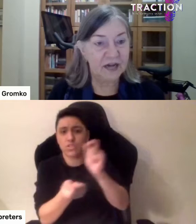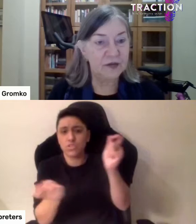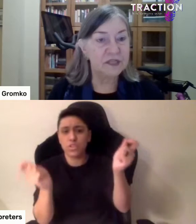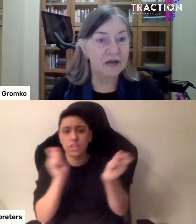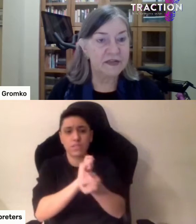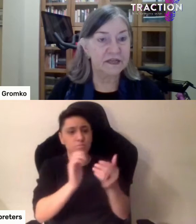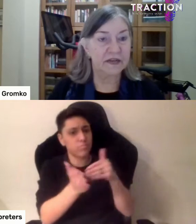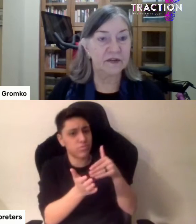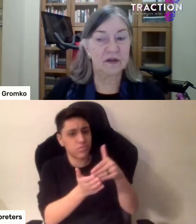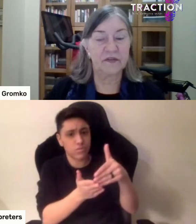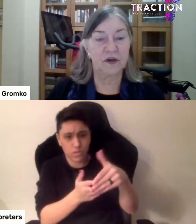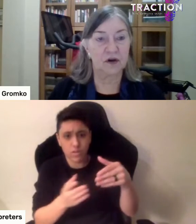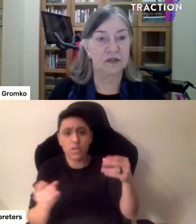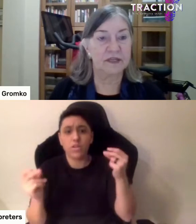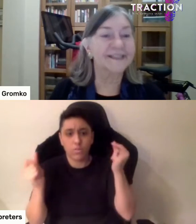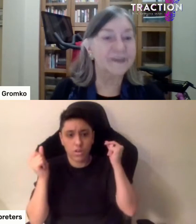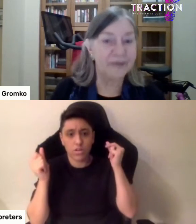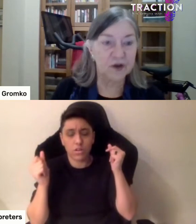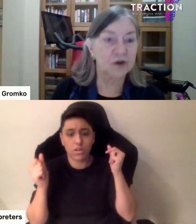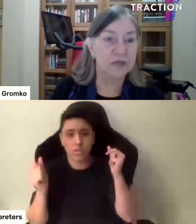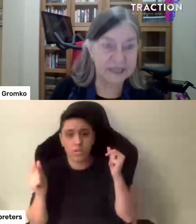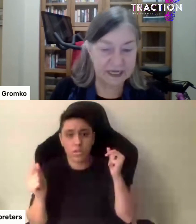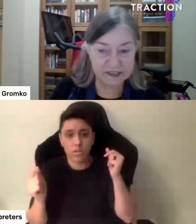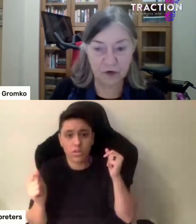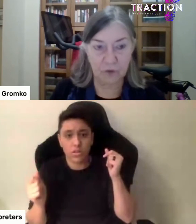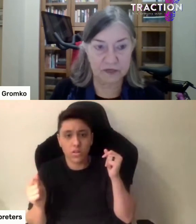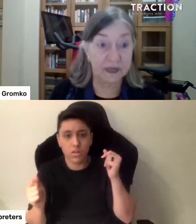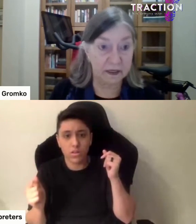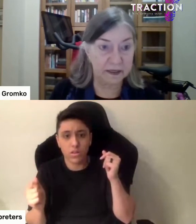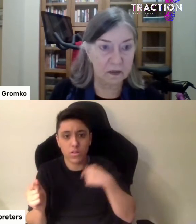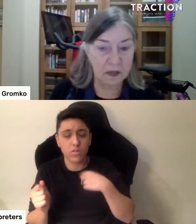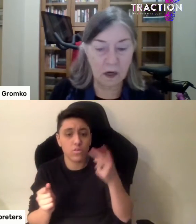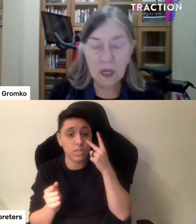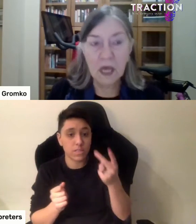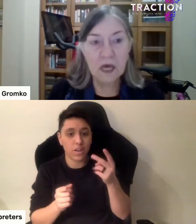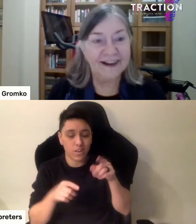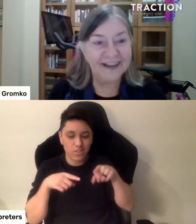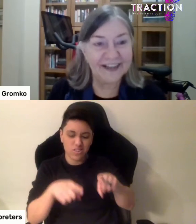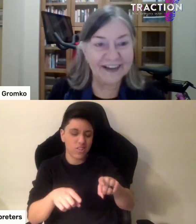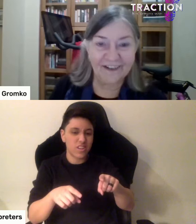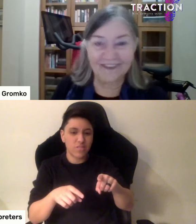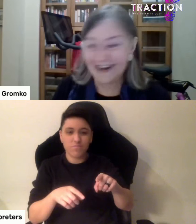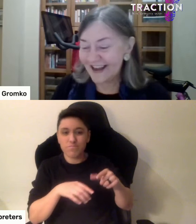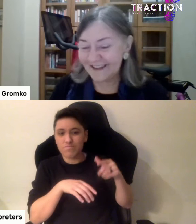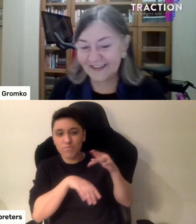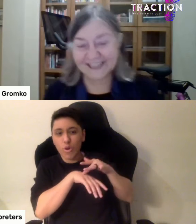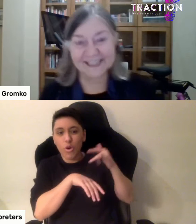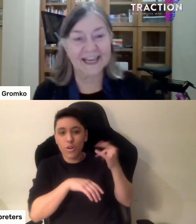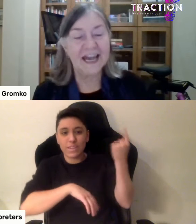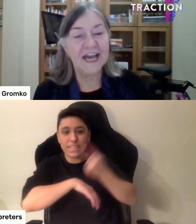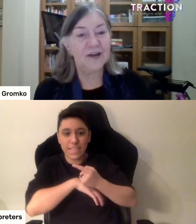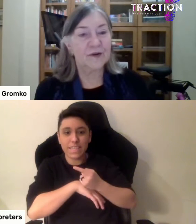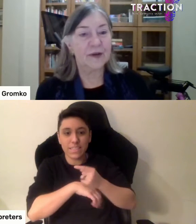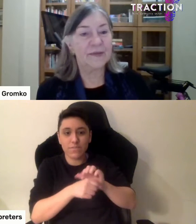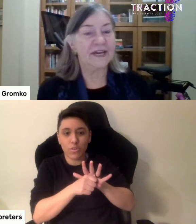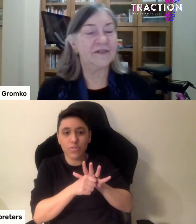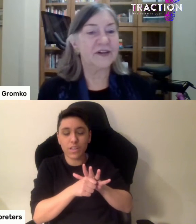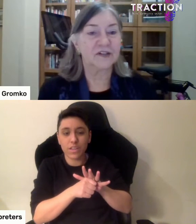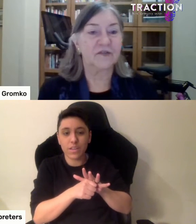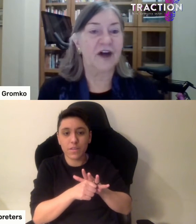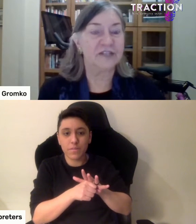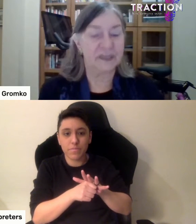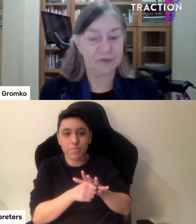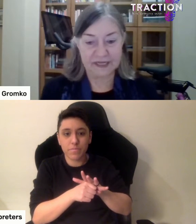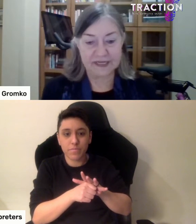I mean, and you saw this in the listen to me, the early days of COVID, like a year ago, I mean, it's like, I mean,